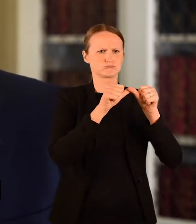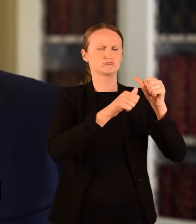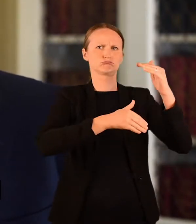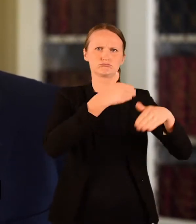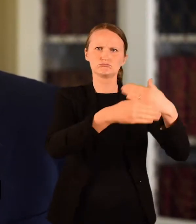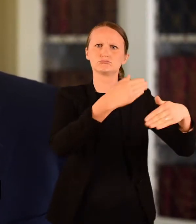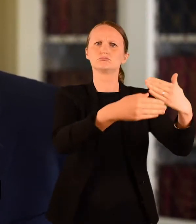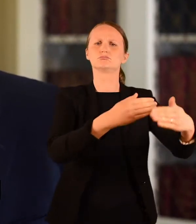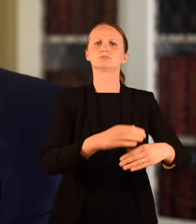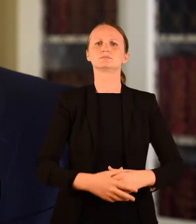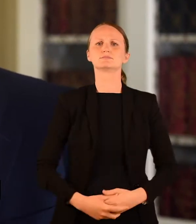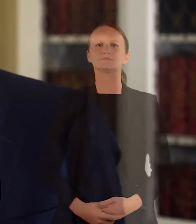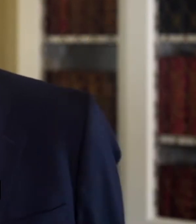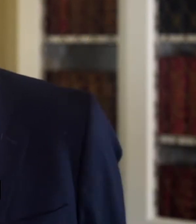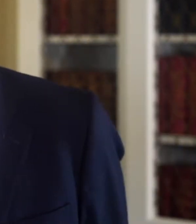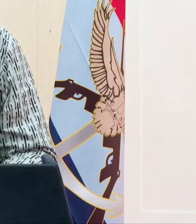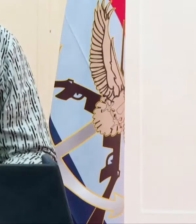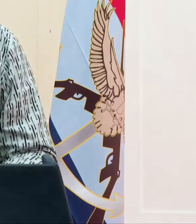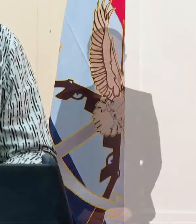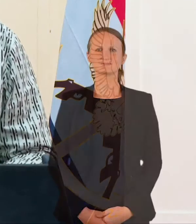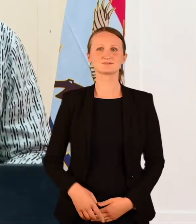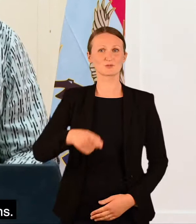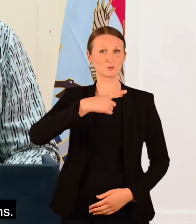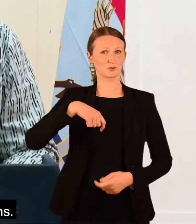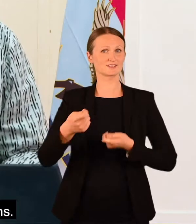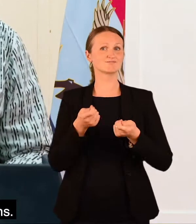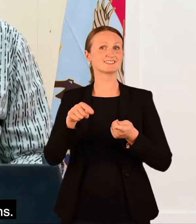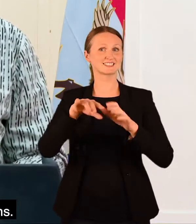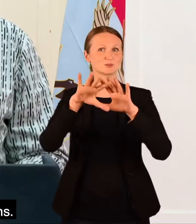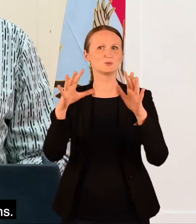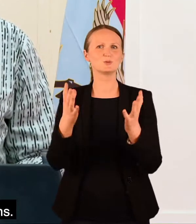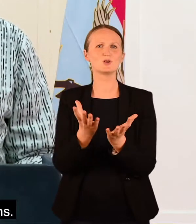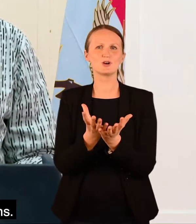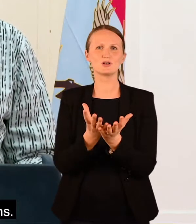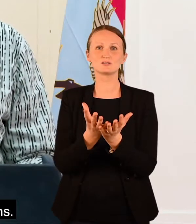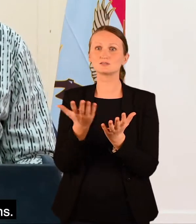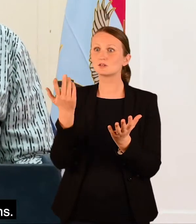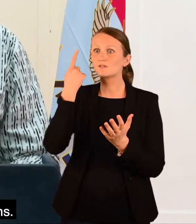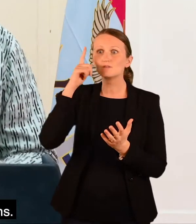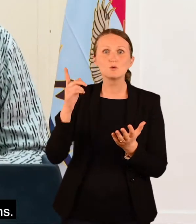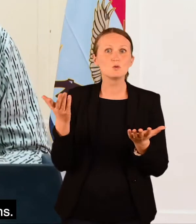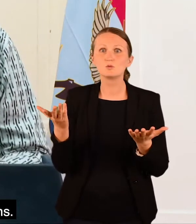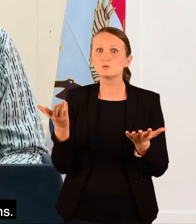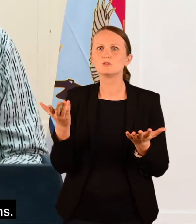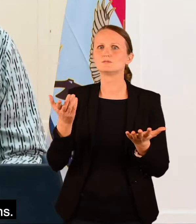GPE continue its vital work. We hold this world in trust